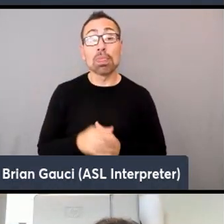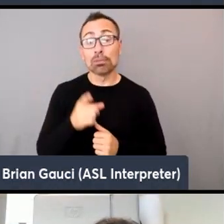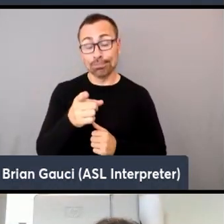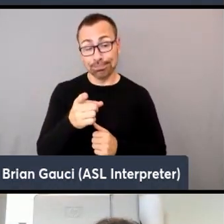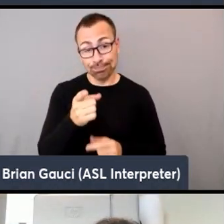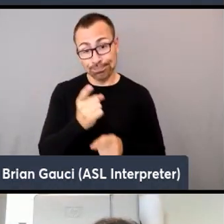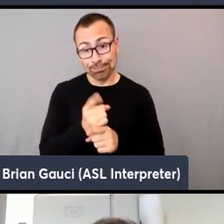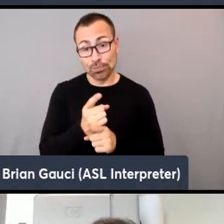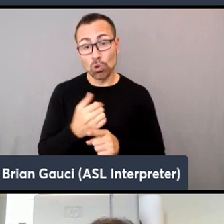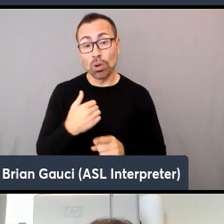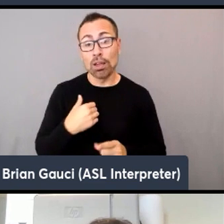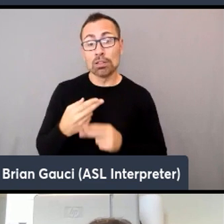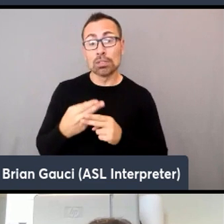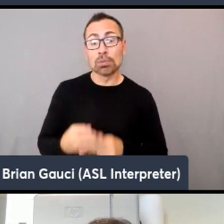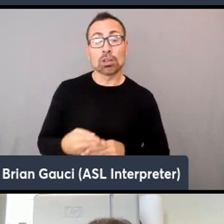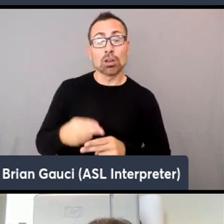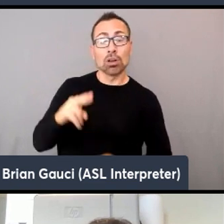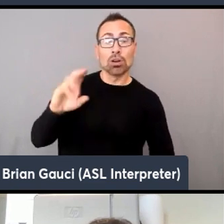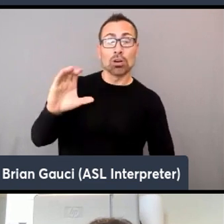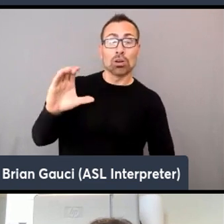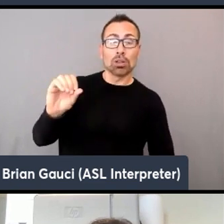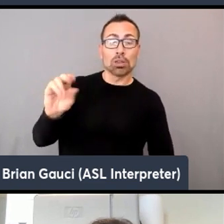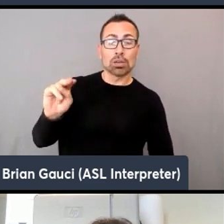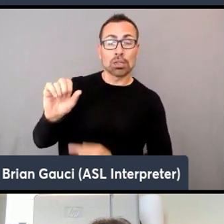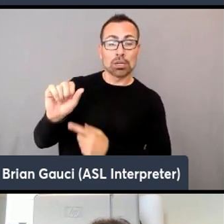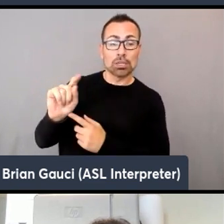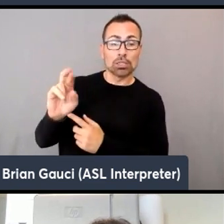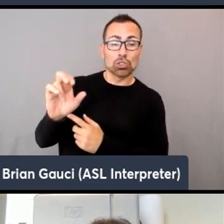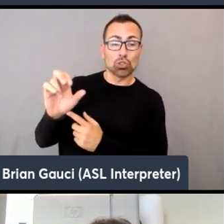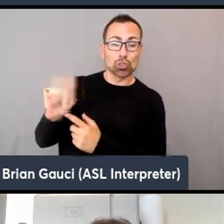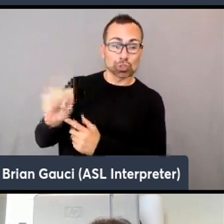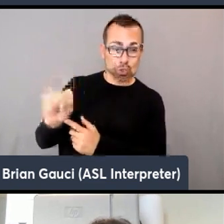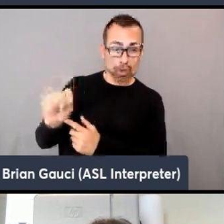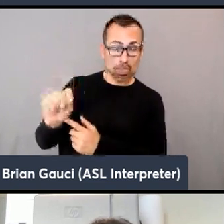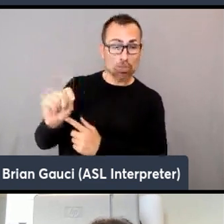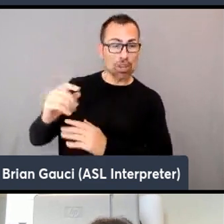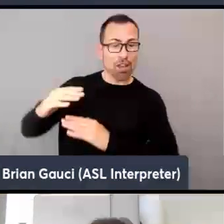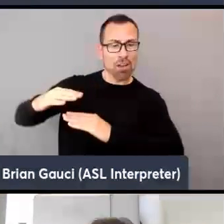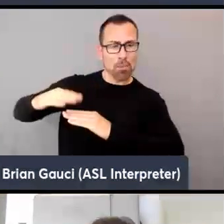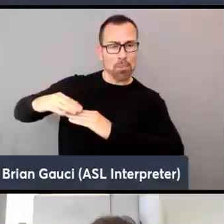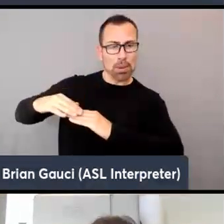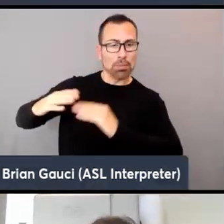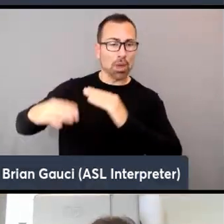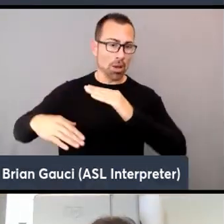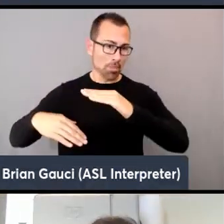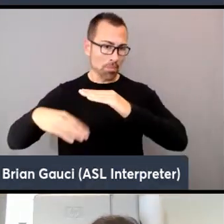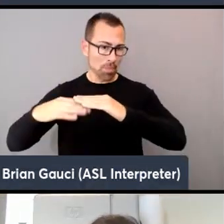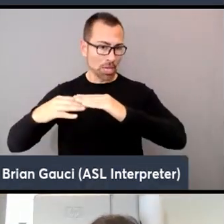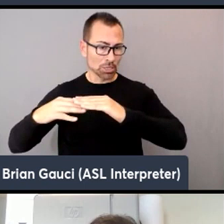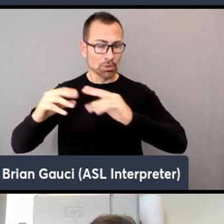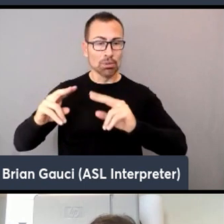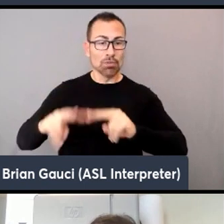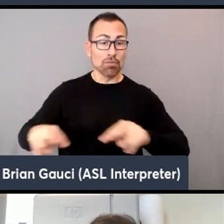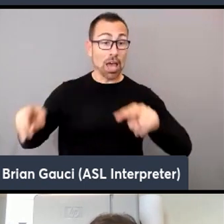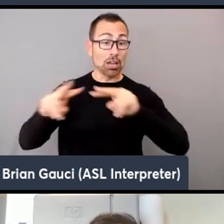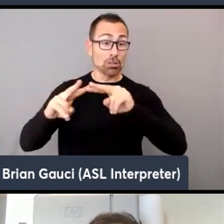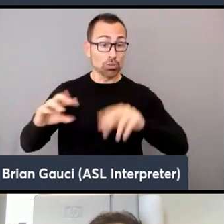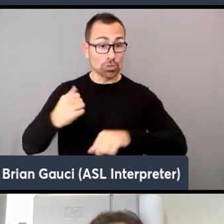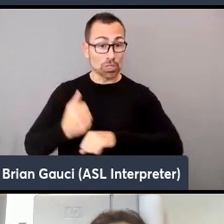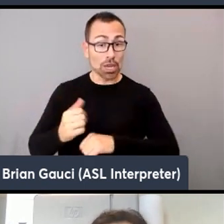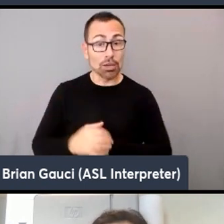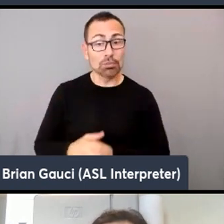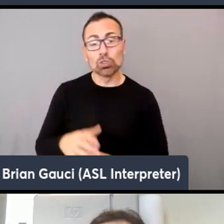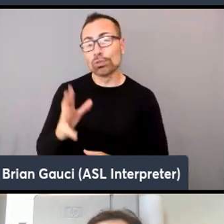can set minimum and maximum values for the pagination number on your website. So let's say we want to change this number